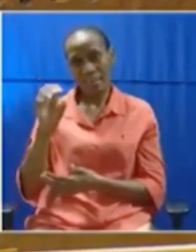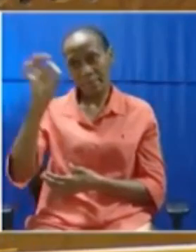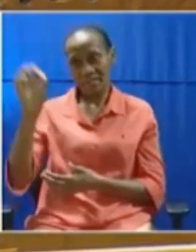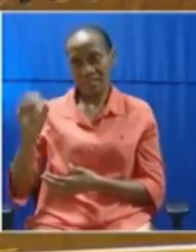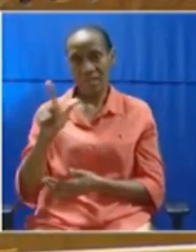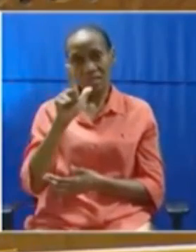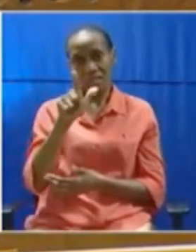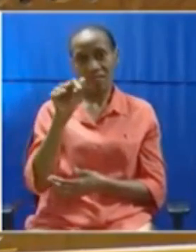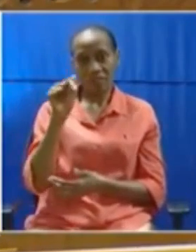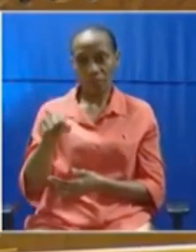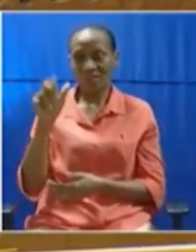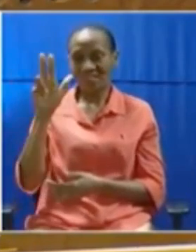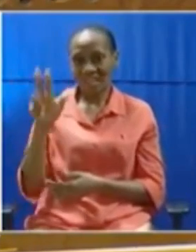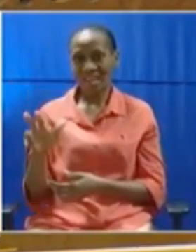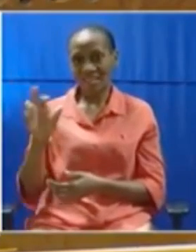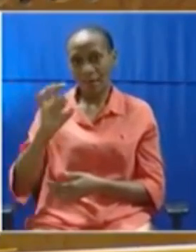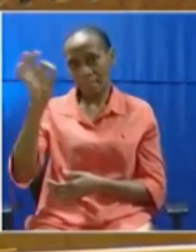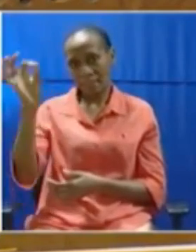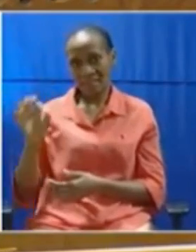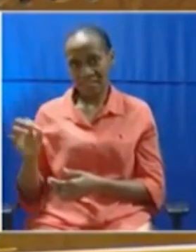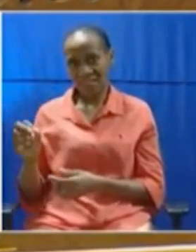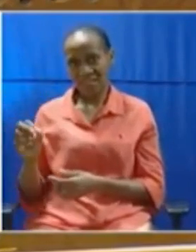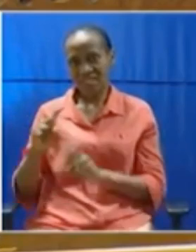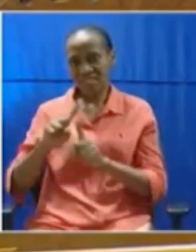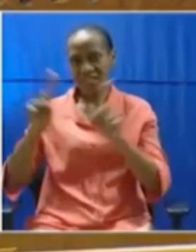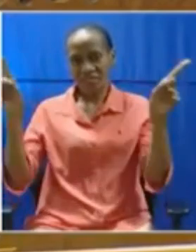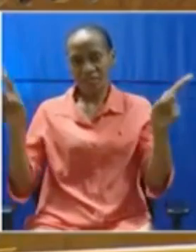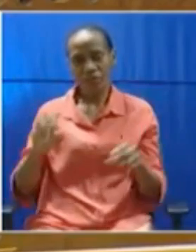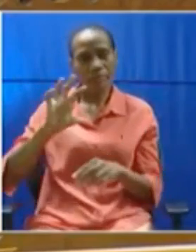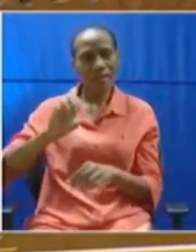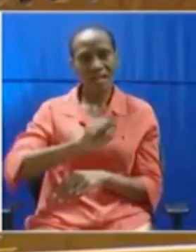7.8% lower than the average in our country.